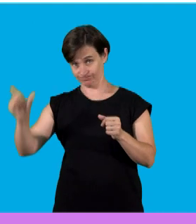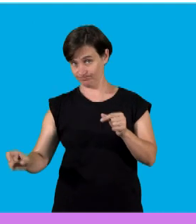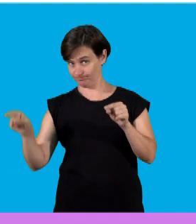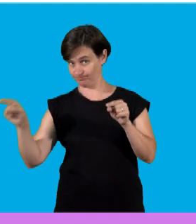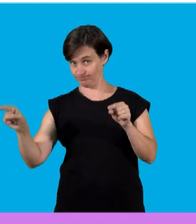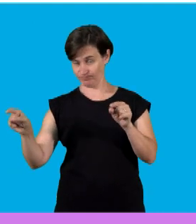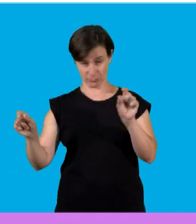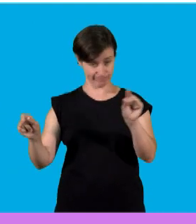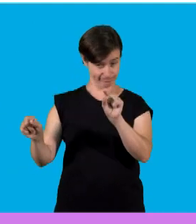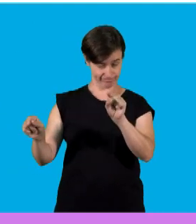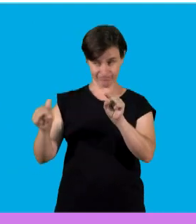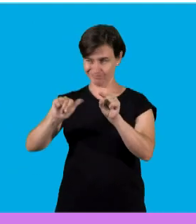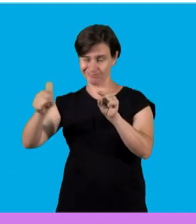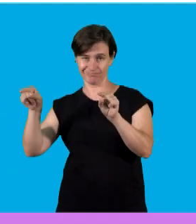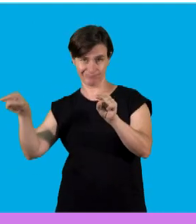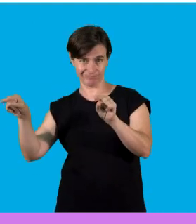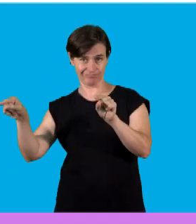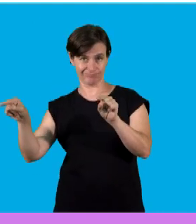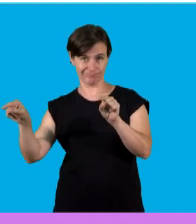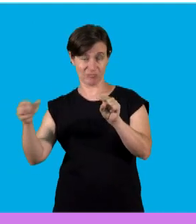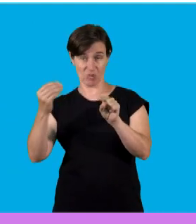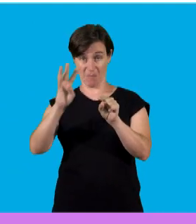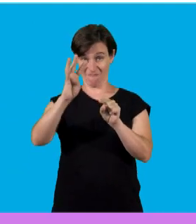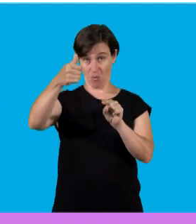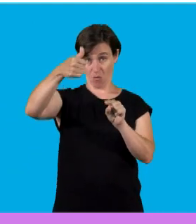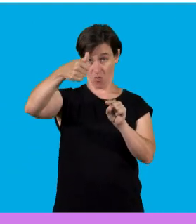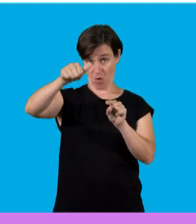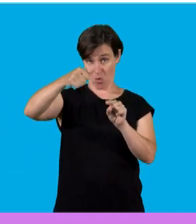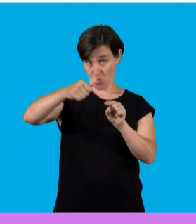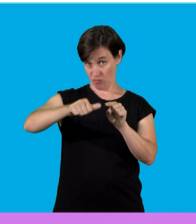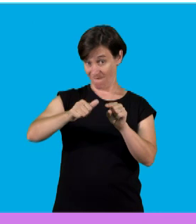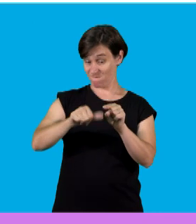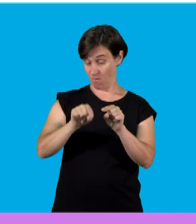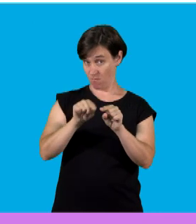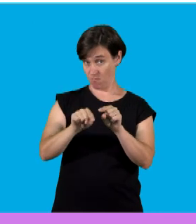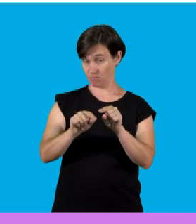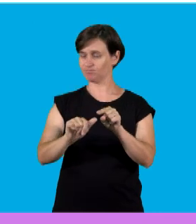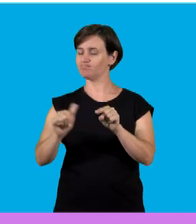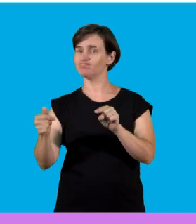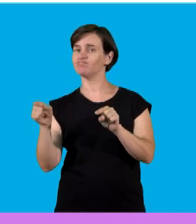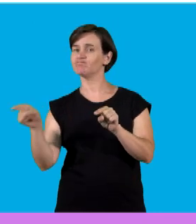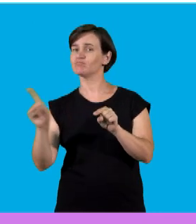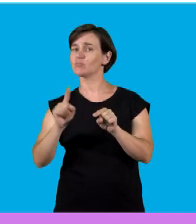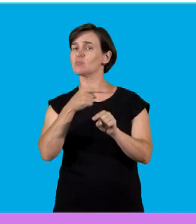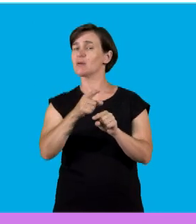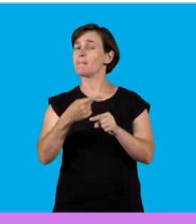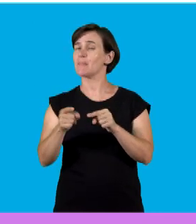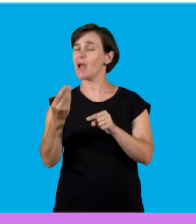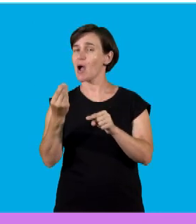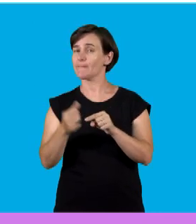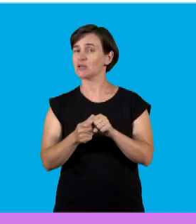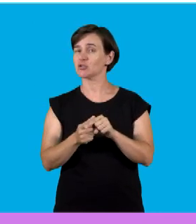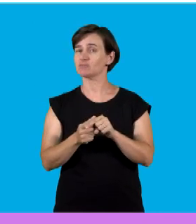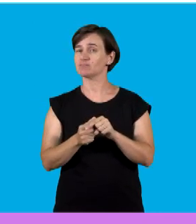my tax table. So when we in category number 4 here, right, what is applicable? It means you'll have to pay basic tax